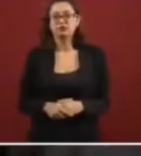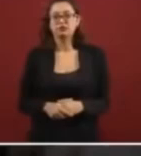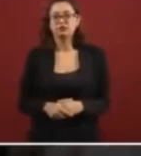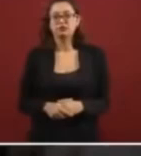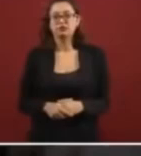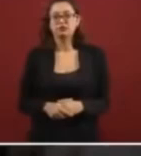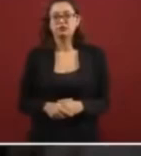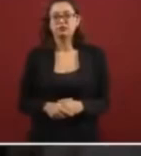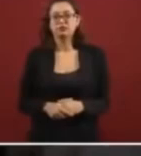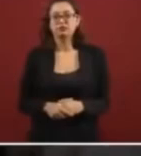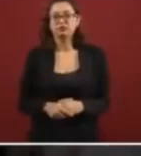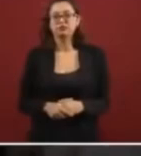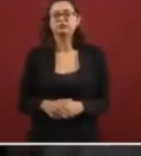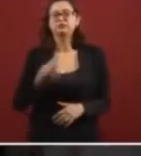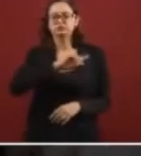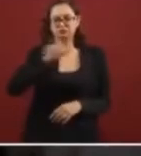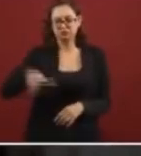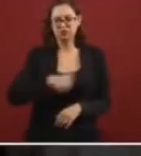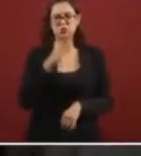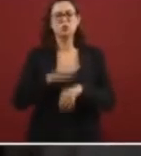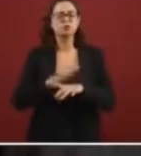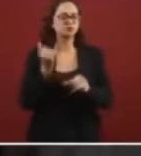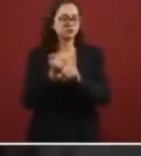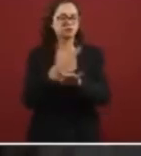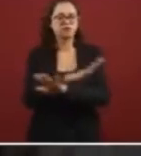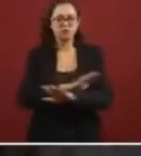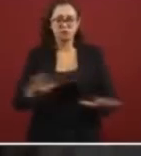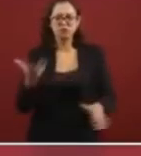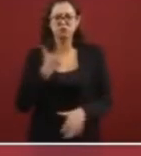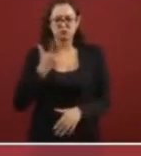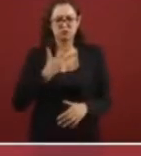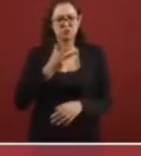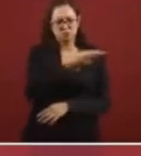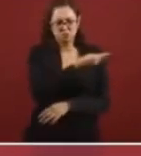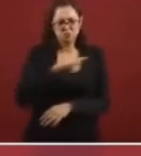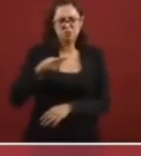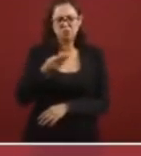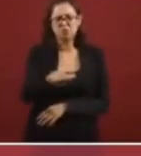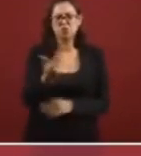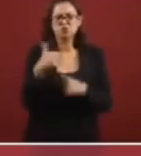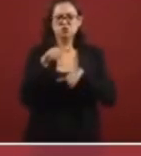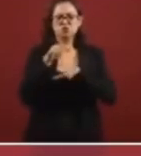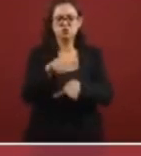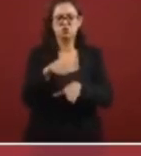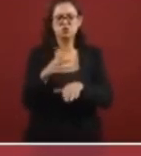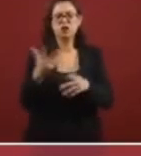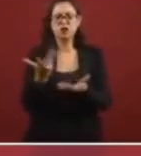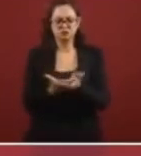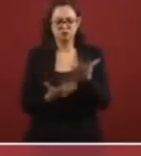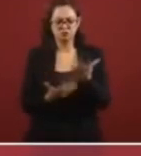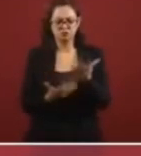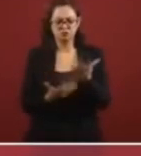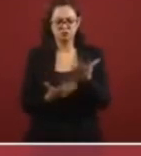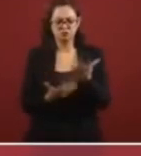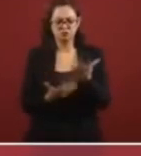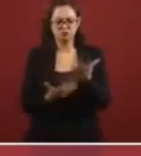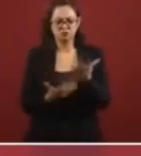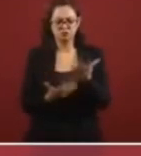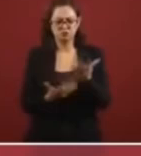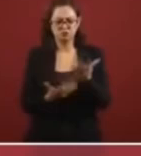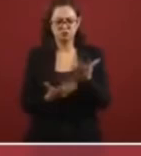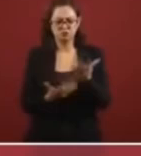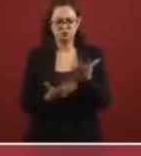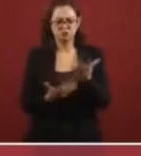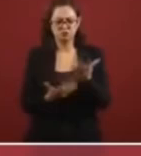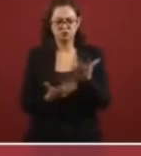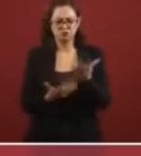done in poor taste. Que tenemos sobre lo que hemos hecho hoy mismo. Yes, so